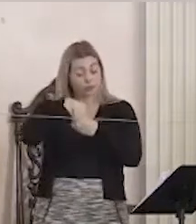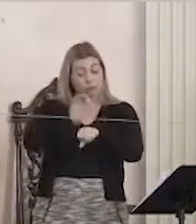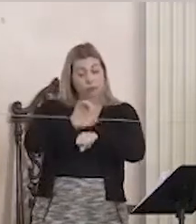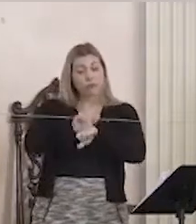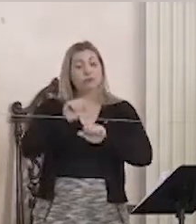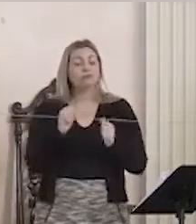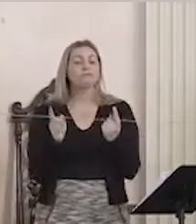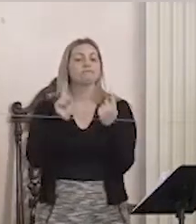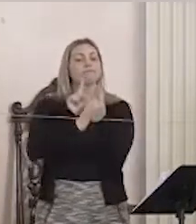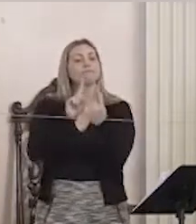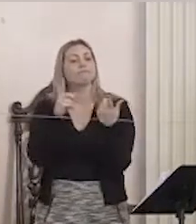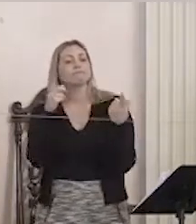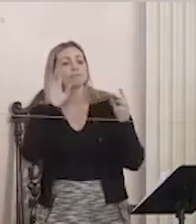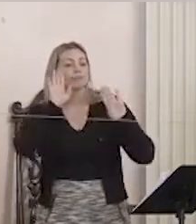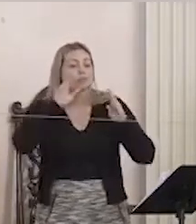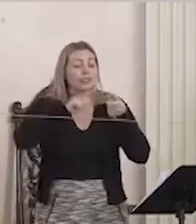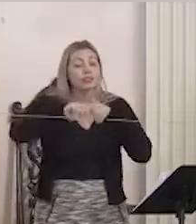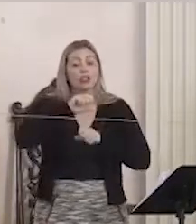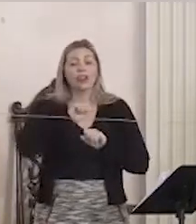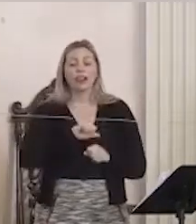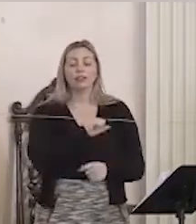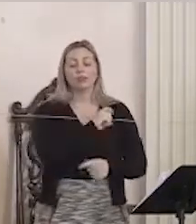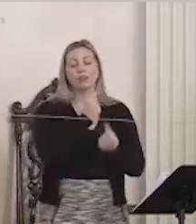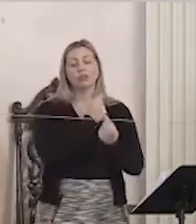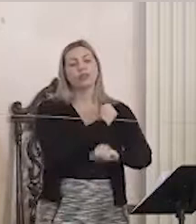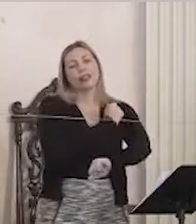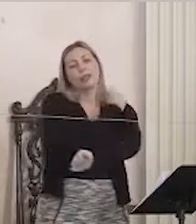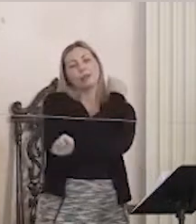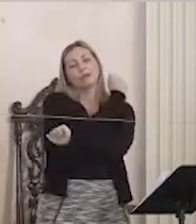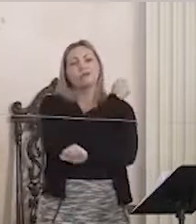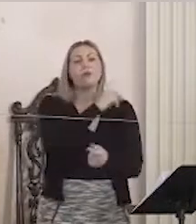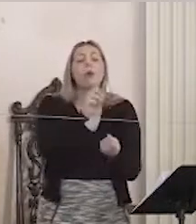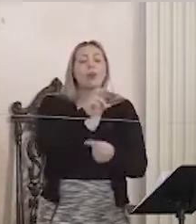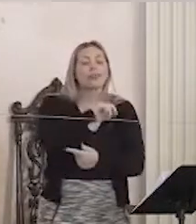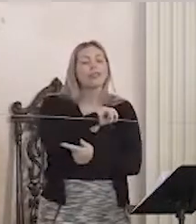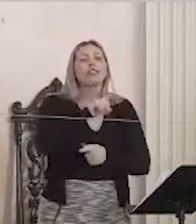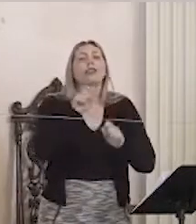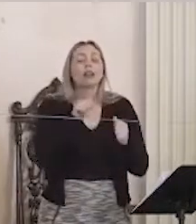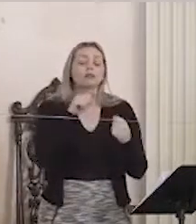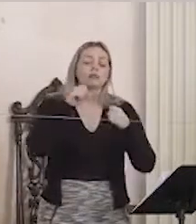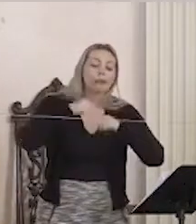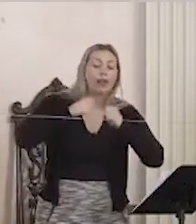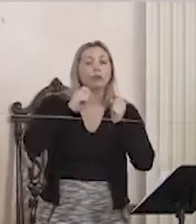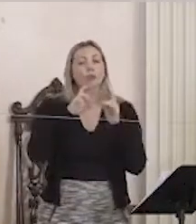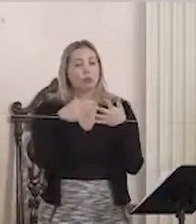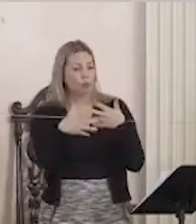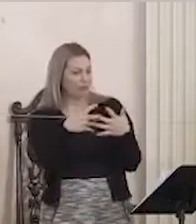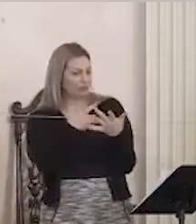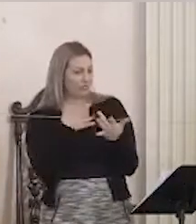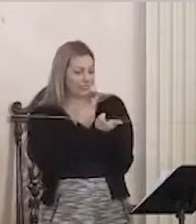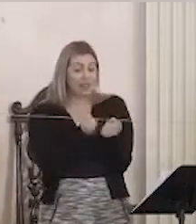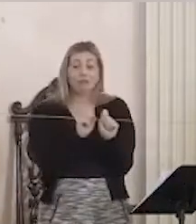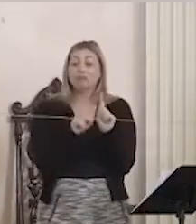greet one another, elbow bump or bow or whatever feels safe. Please, let's greet one another.